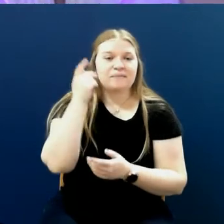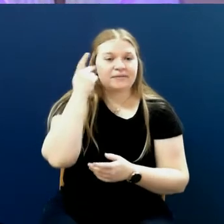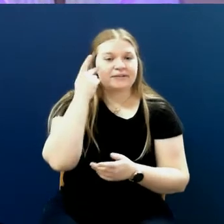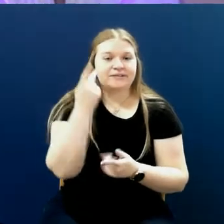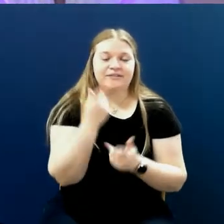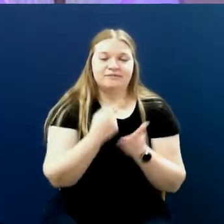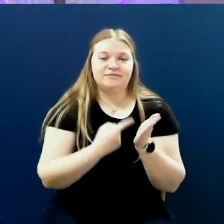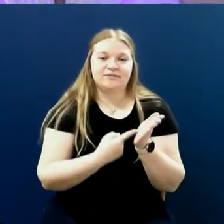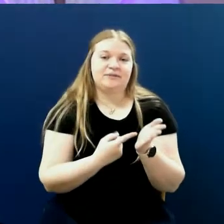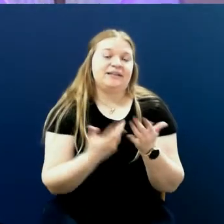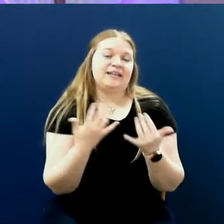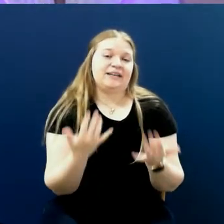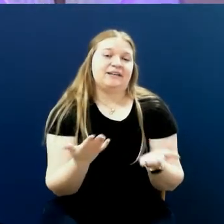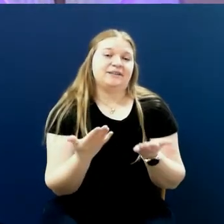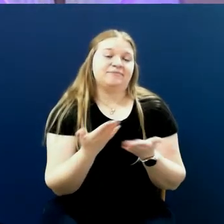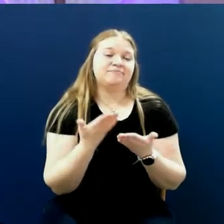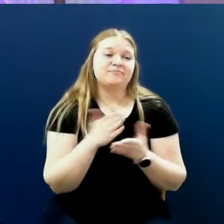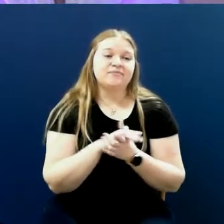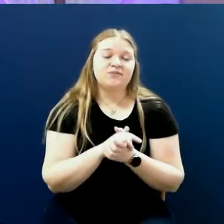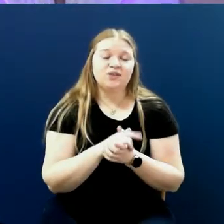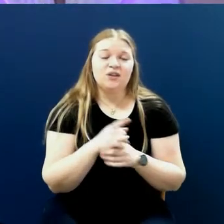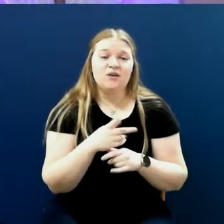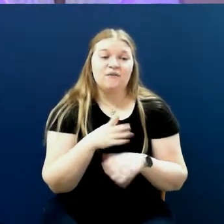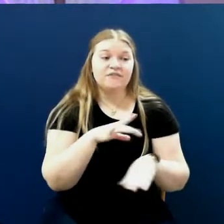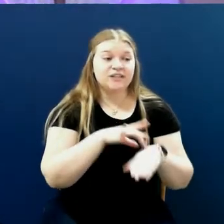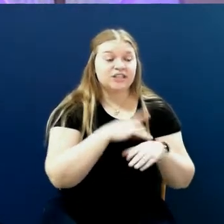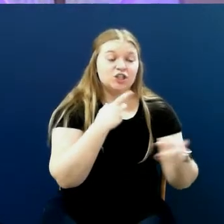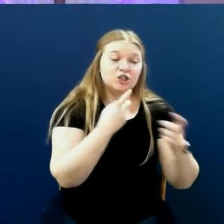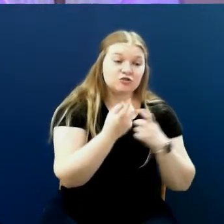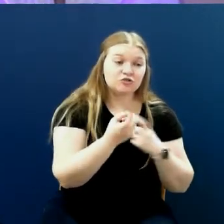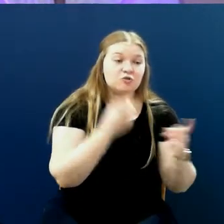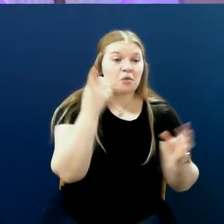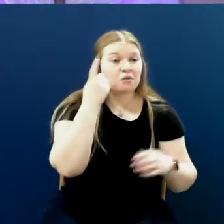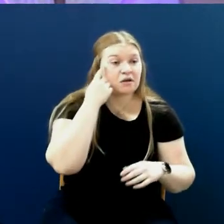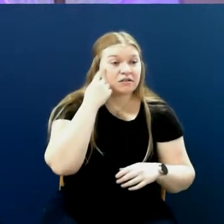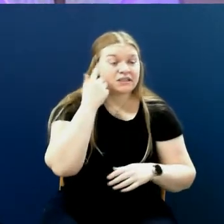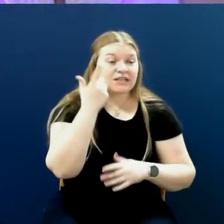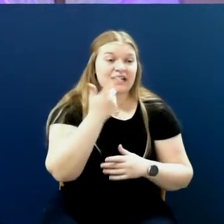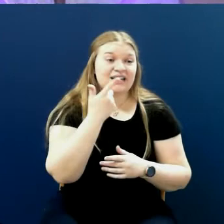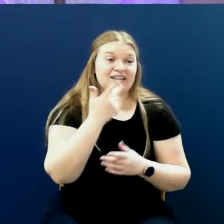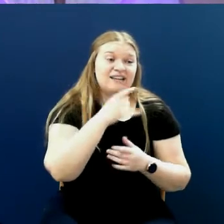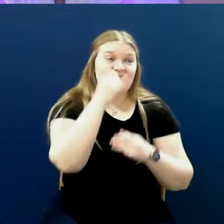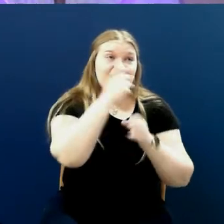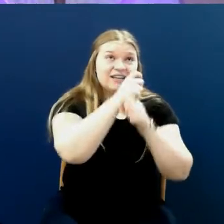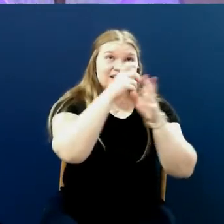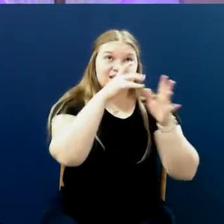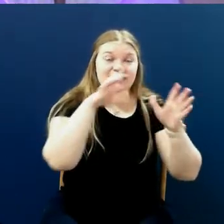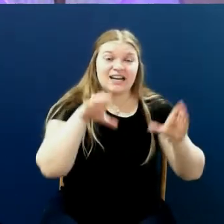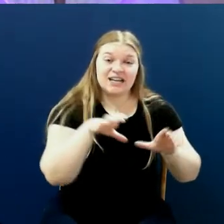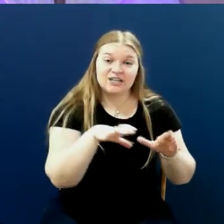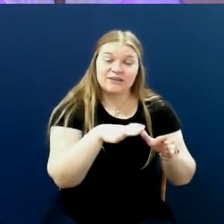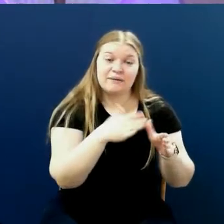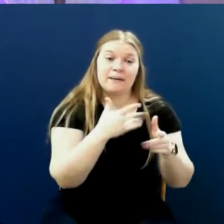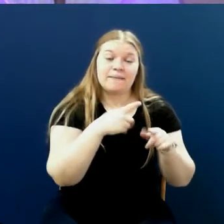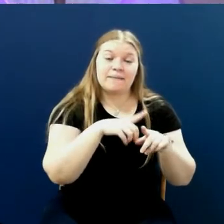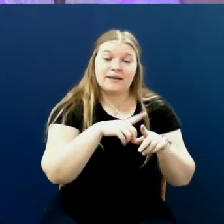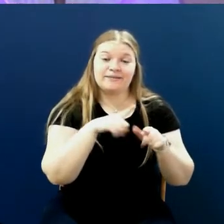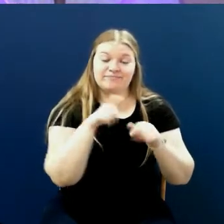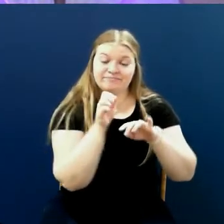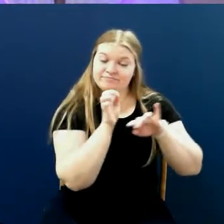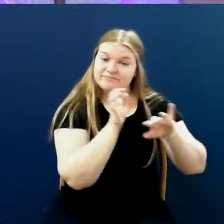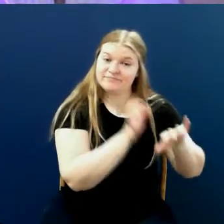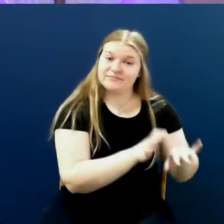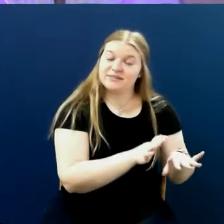off these fleshly, controlled thoughts and ideas and actions, but put on